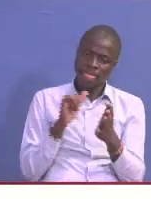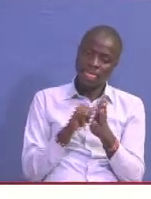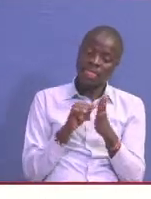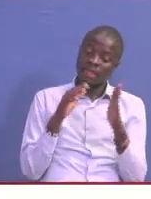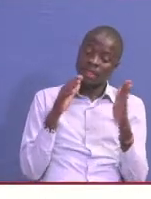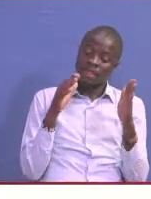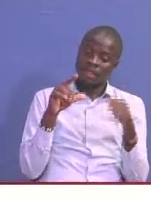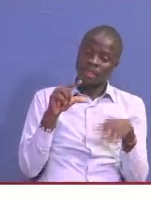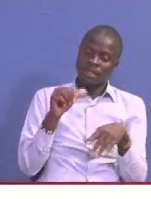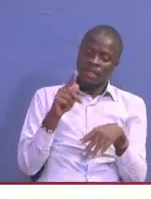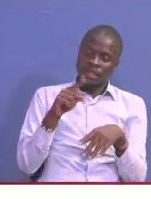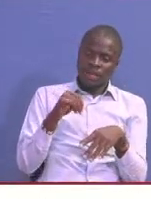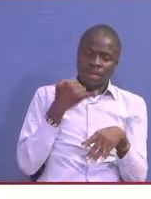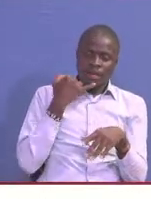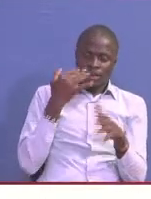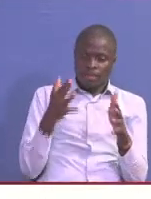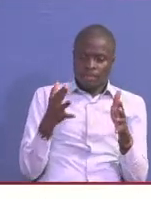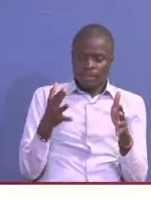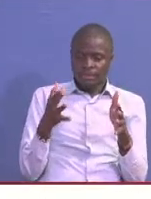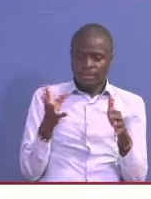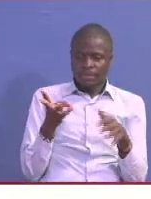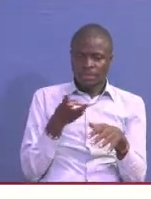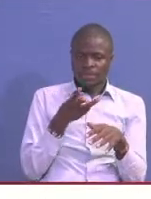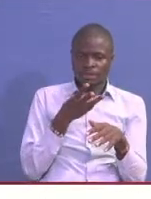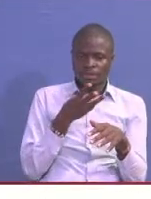is there, and